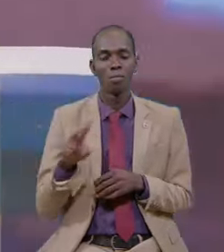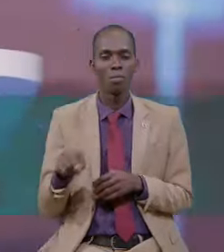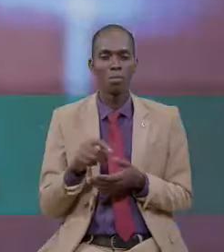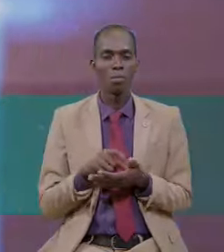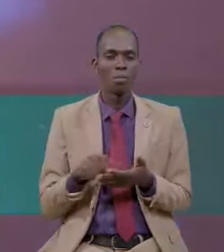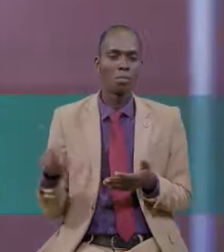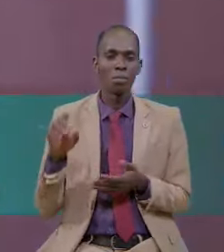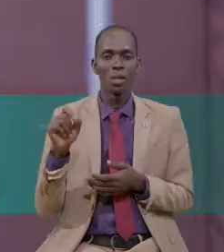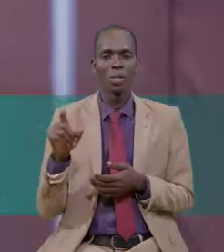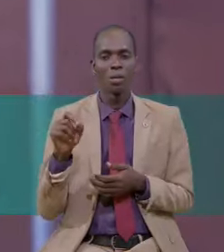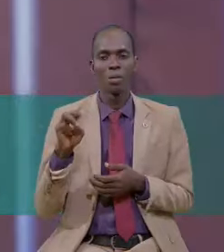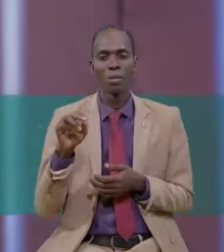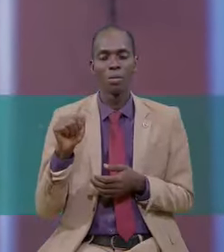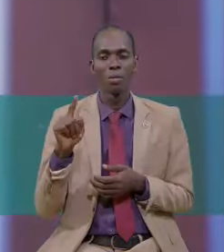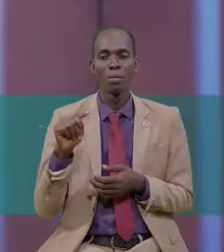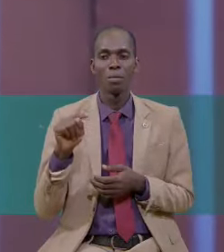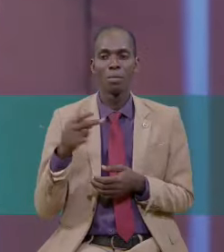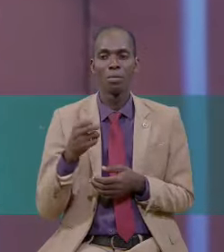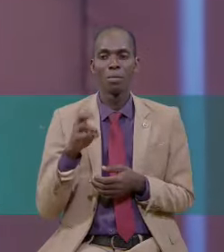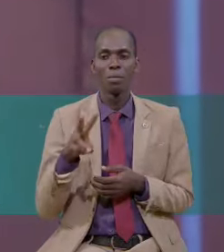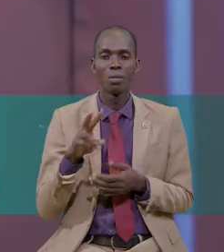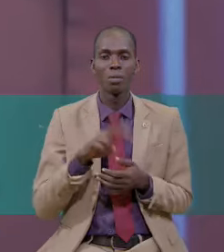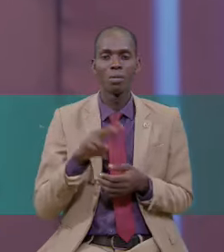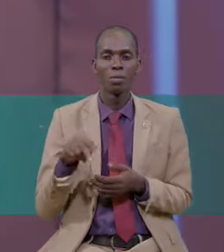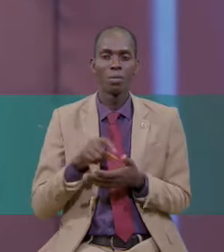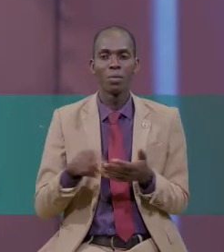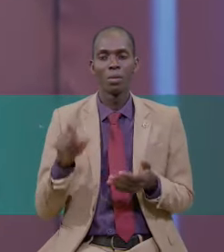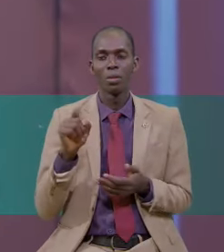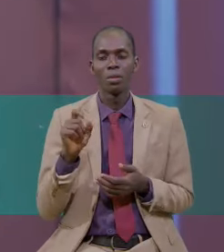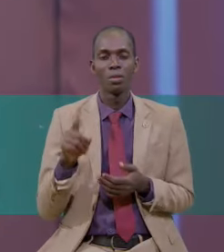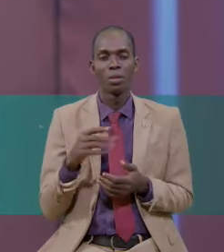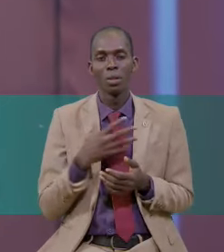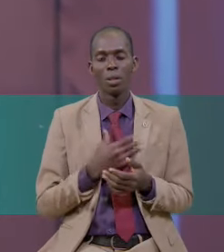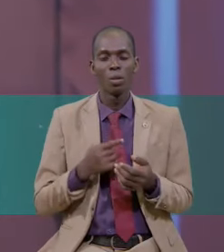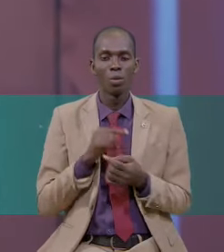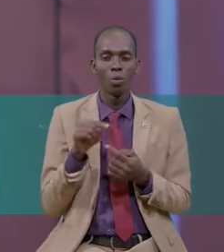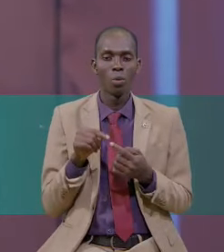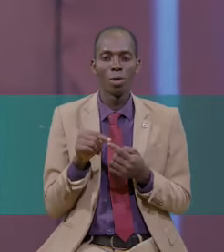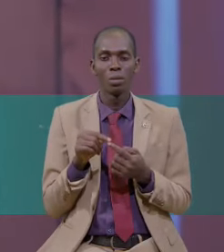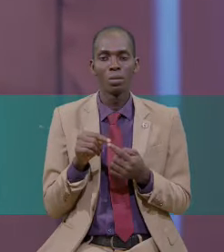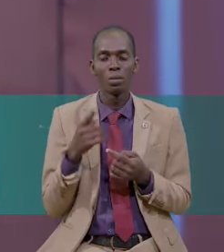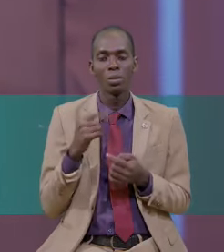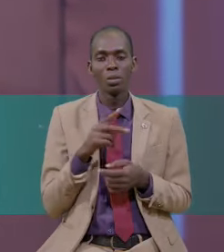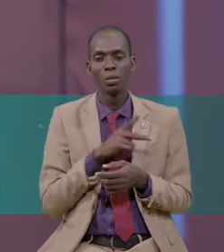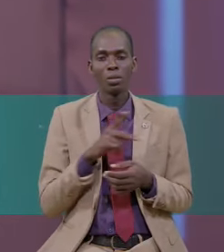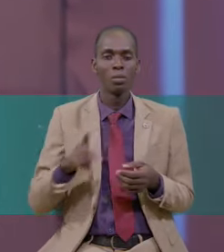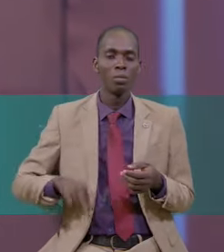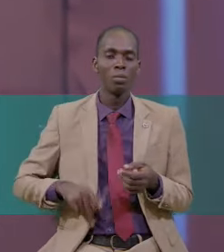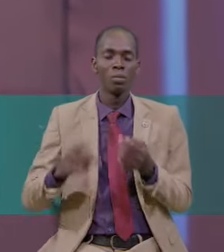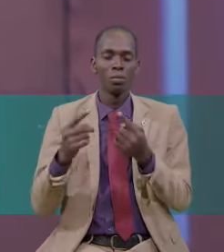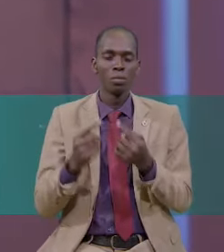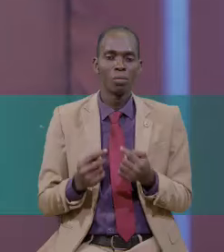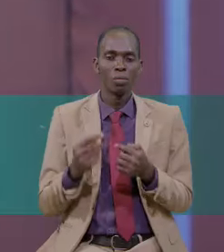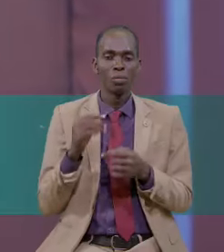verse 11. Matthew chapter 22, verse 11. And when the king came in